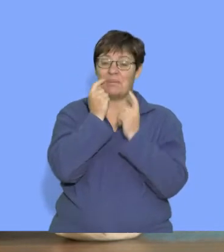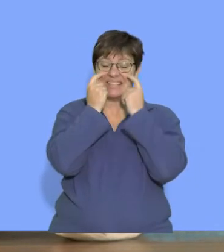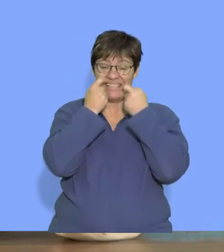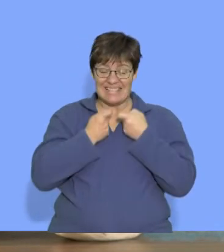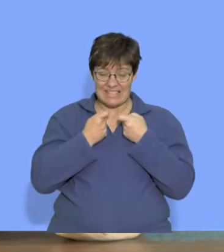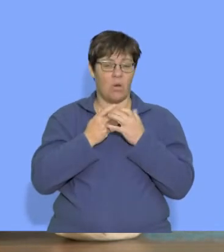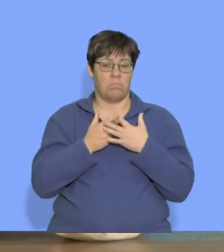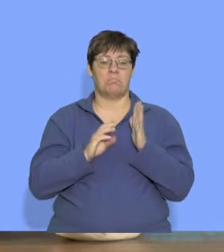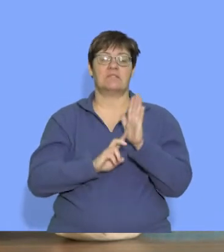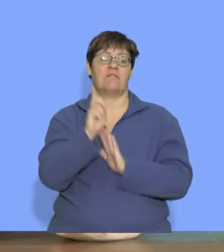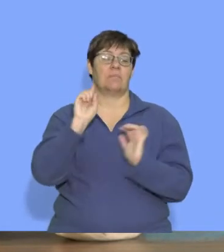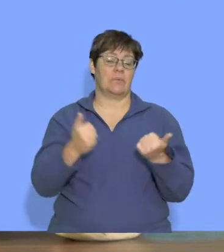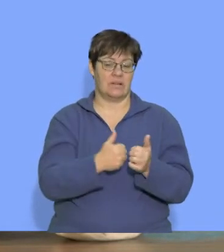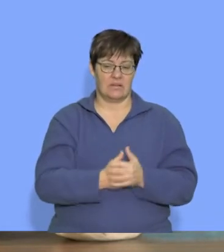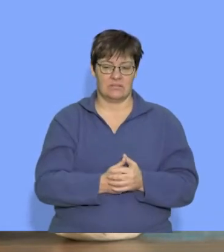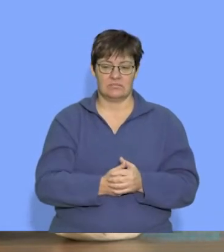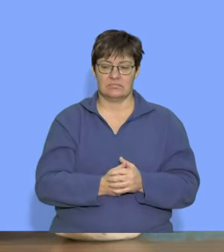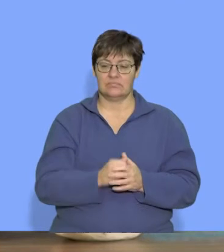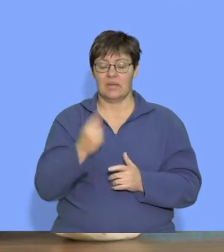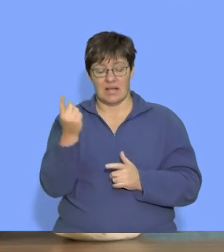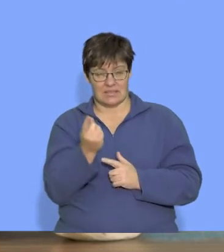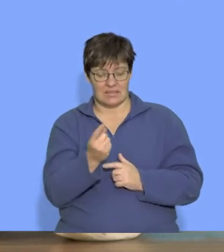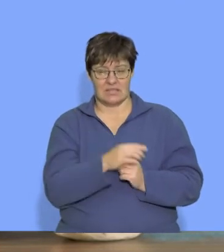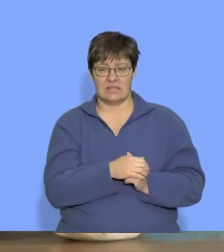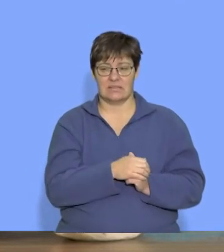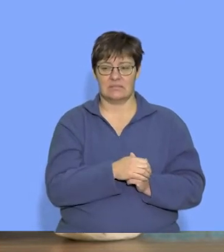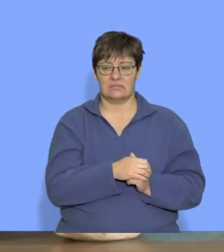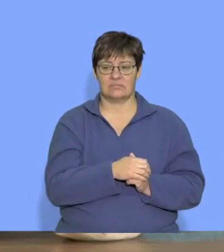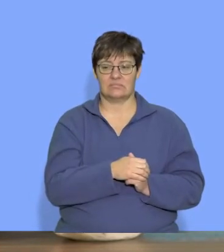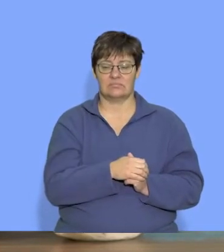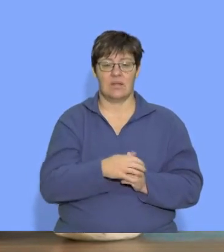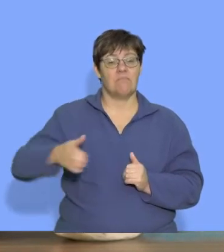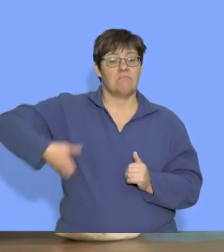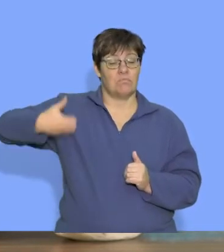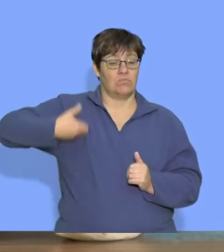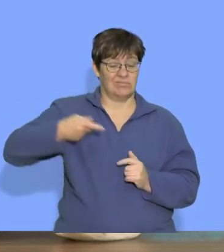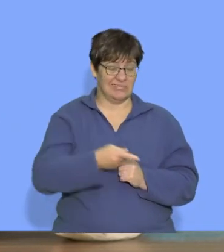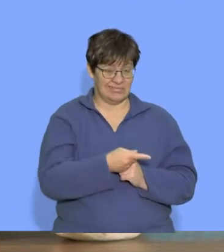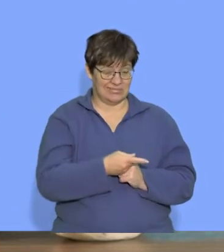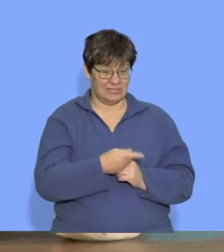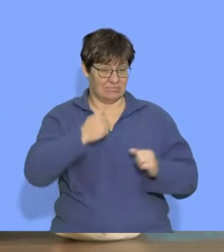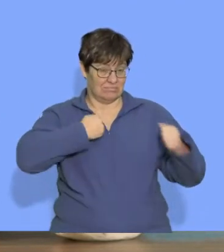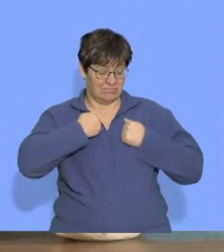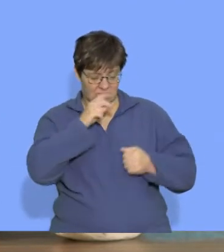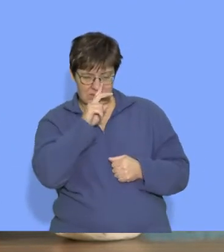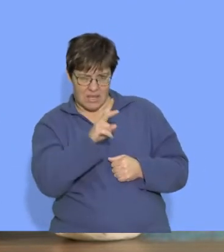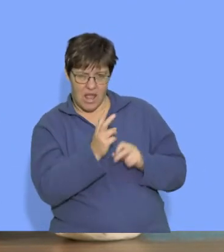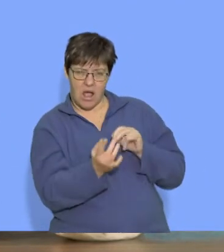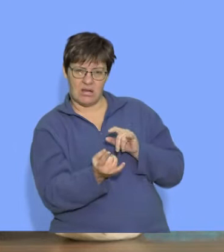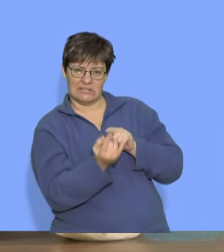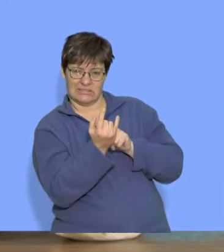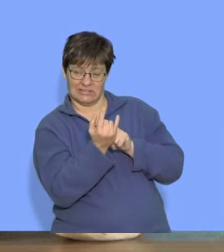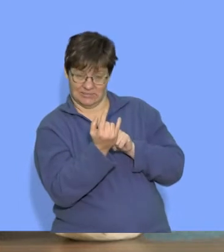canines. Let's look at another individual. So this is the lower jaw of a baboon. If you look closer, you can see a